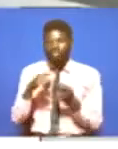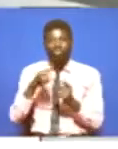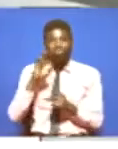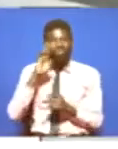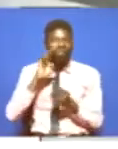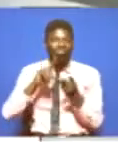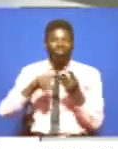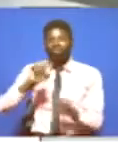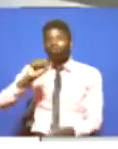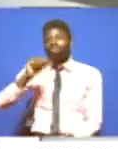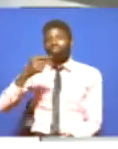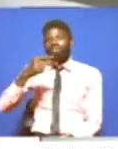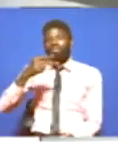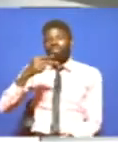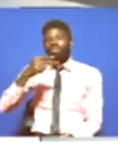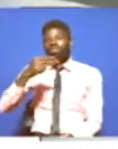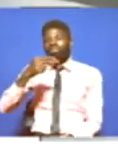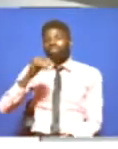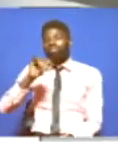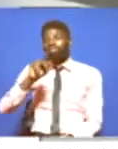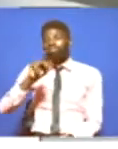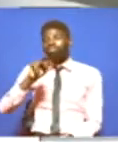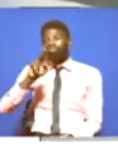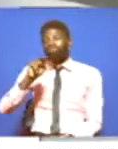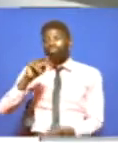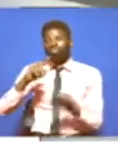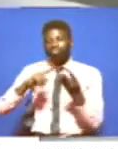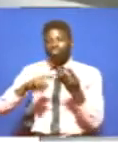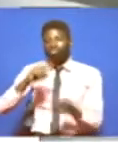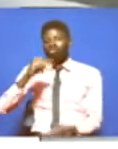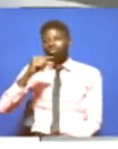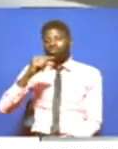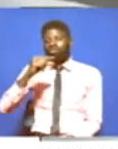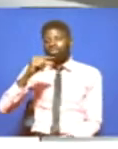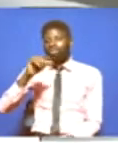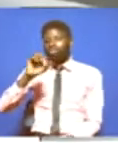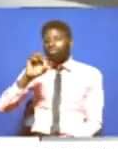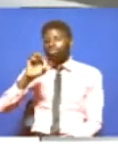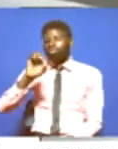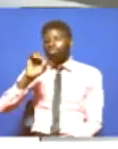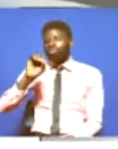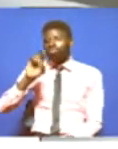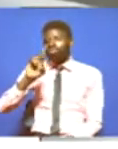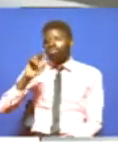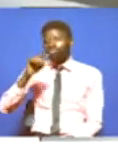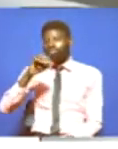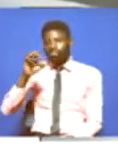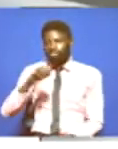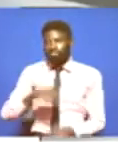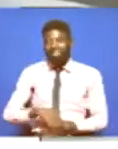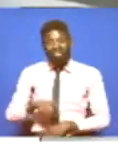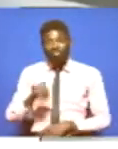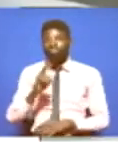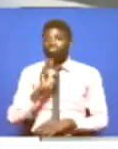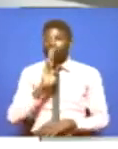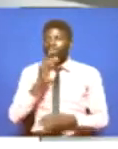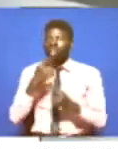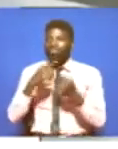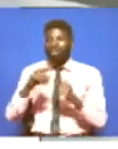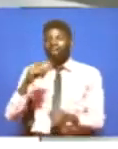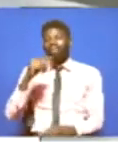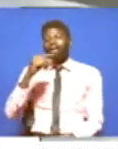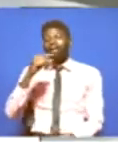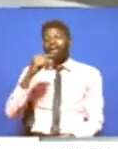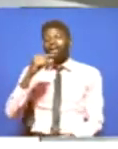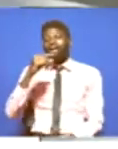and John Jindenge. Those four were there. And they spoke, and they did not give Kathangu, this man Kathangu, opportunity